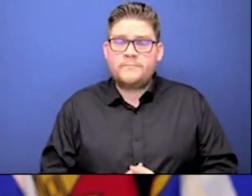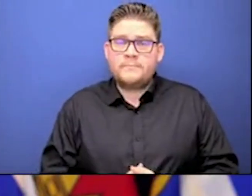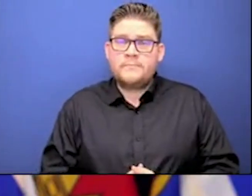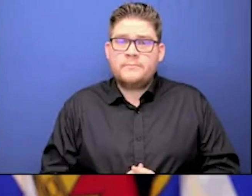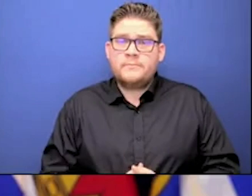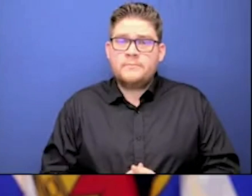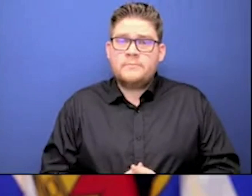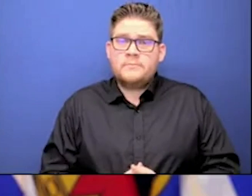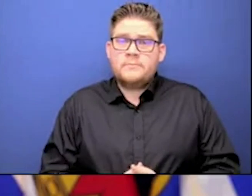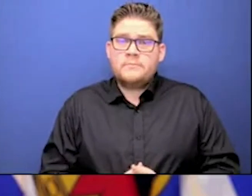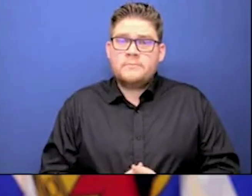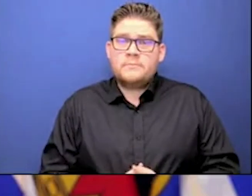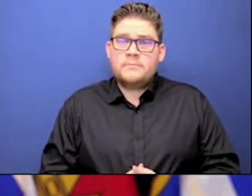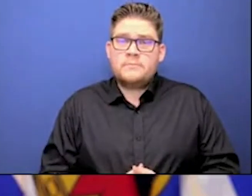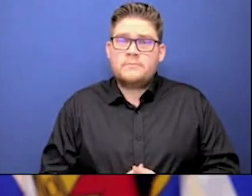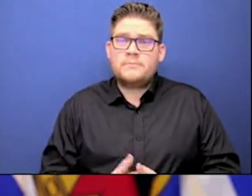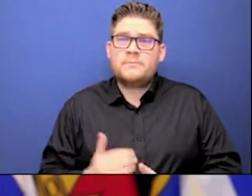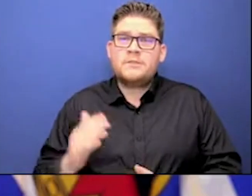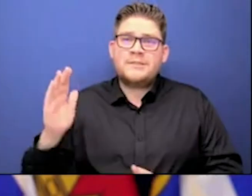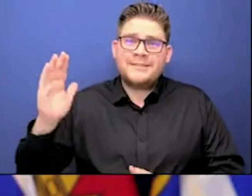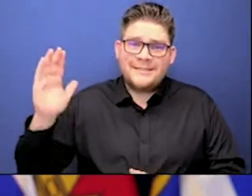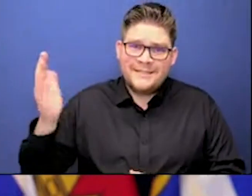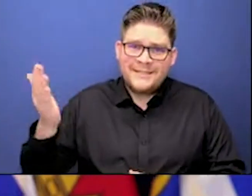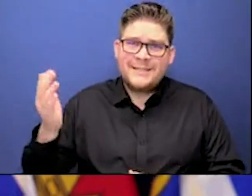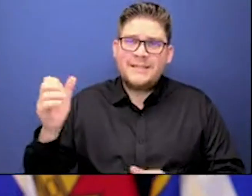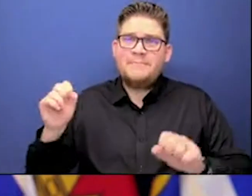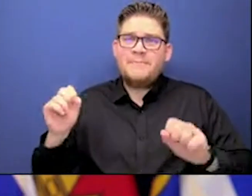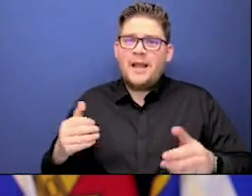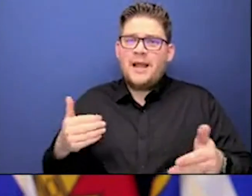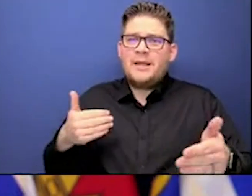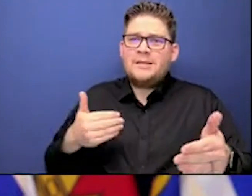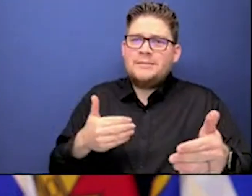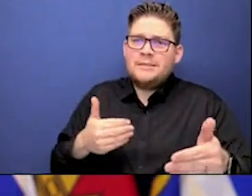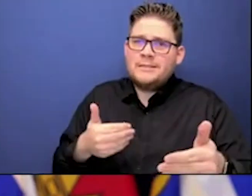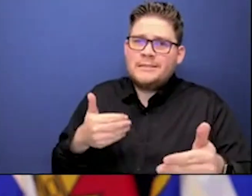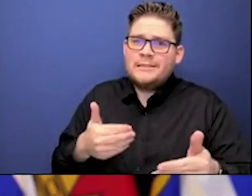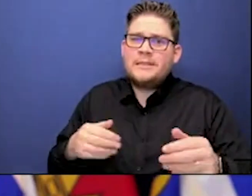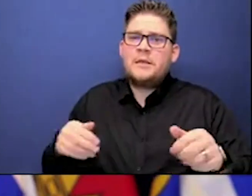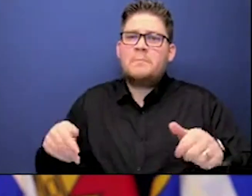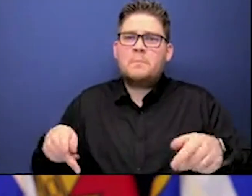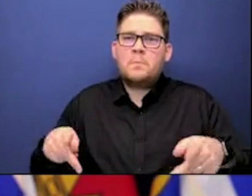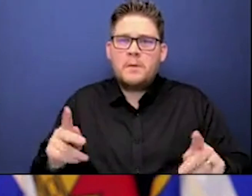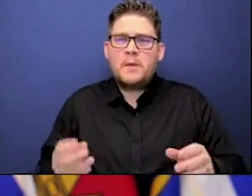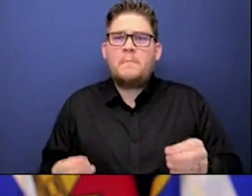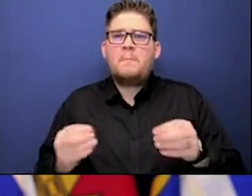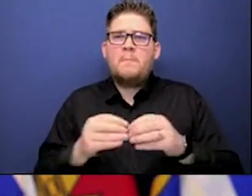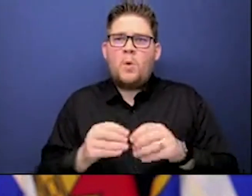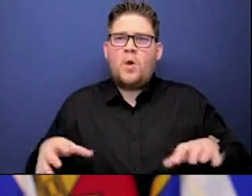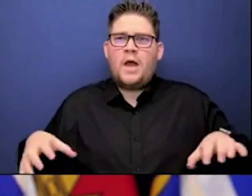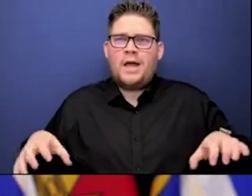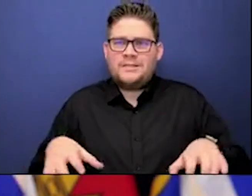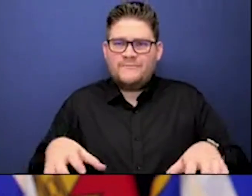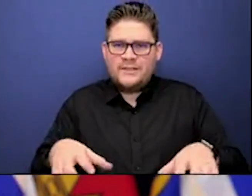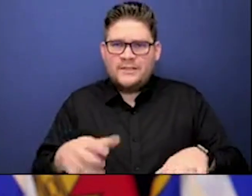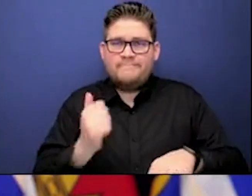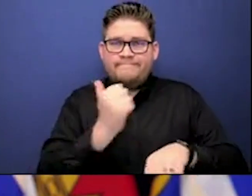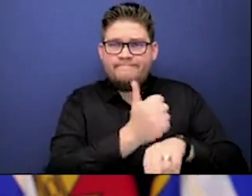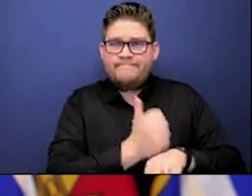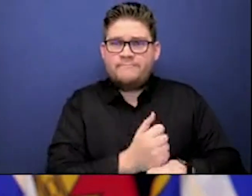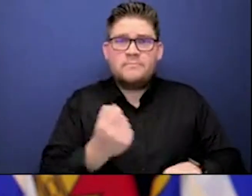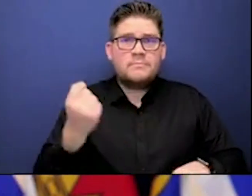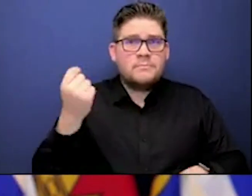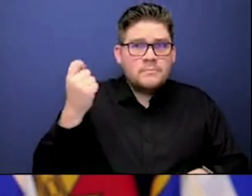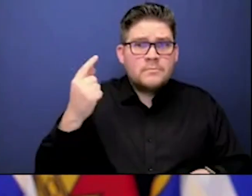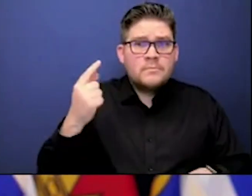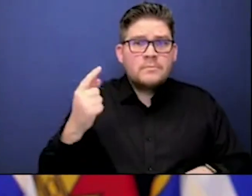no risk. We know that some children do have severe disease. We know that some of them end up with long-term complications. So what we need